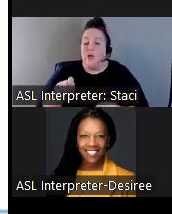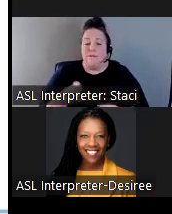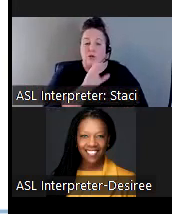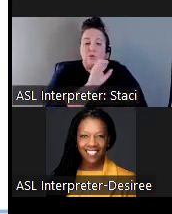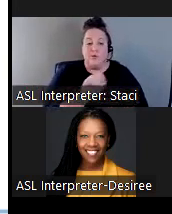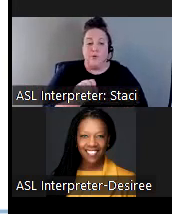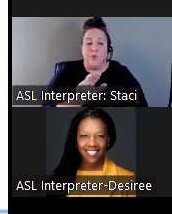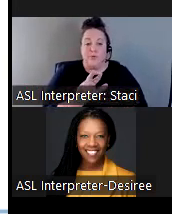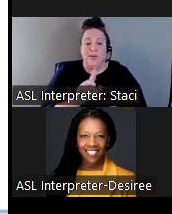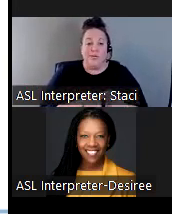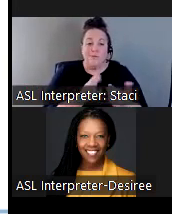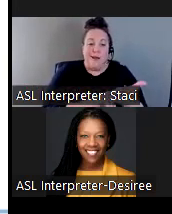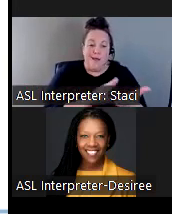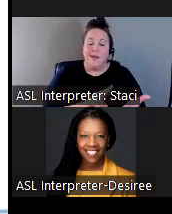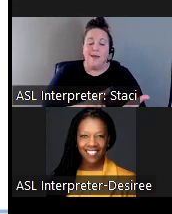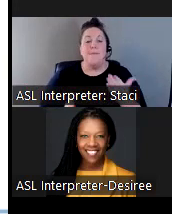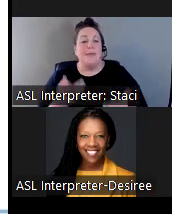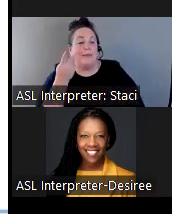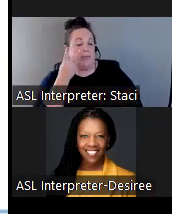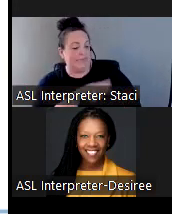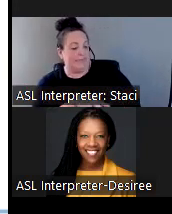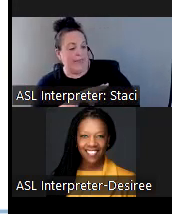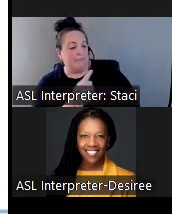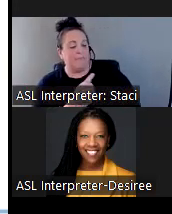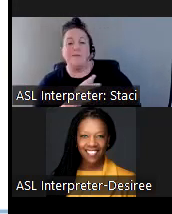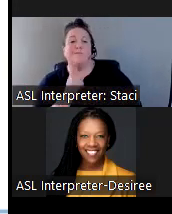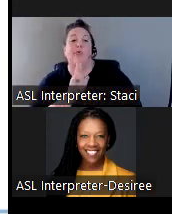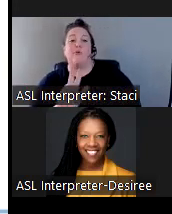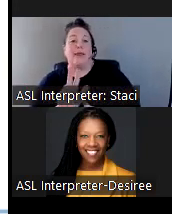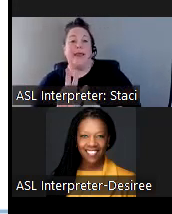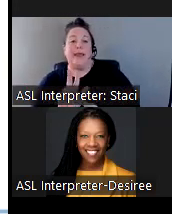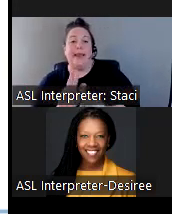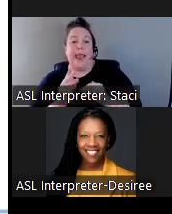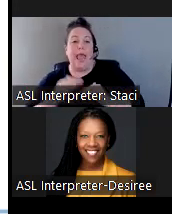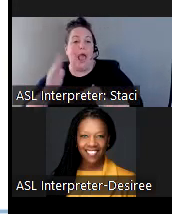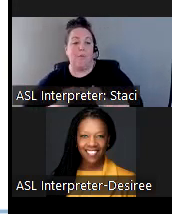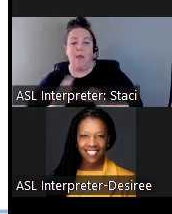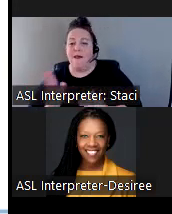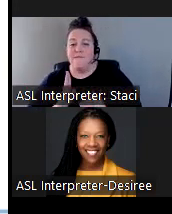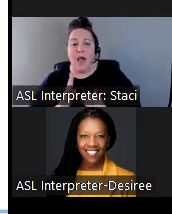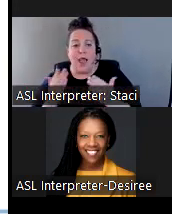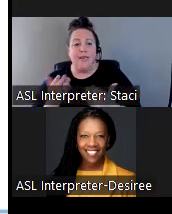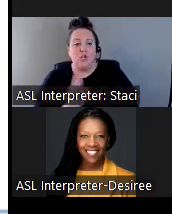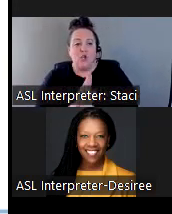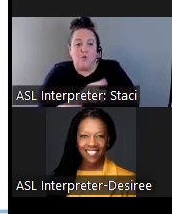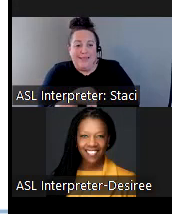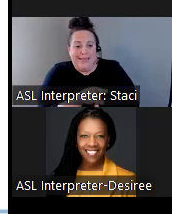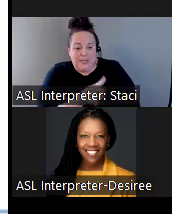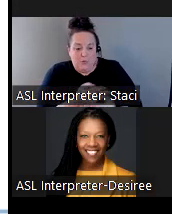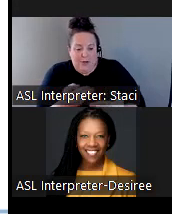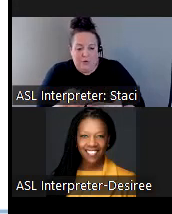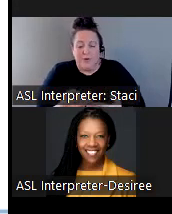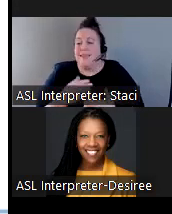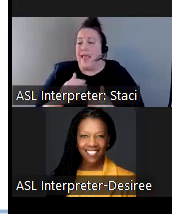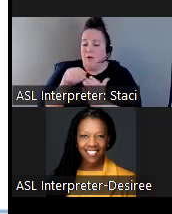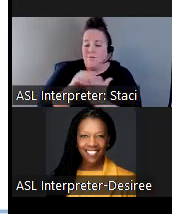3 to sign on. You may see a baby at 3 years of age and up. That's okay, because the way you fill out the form, it